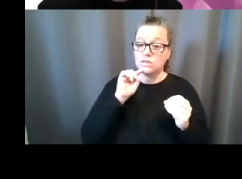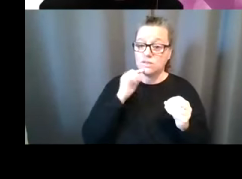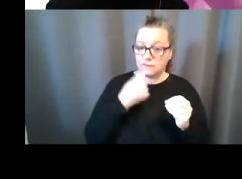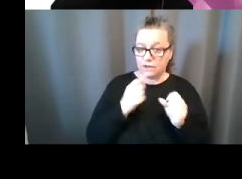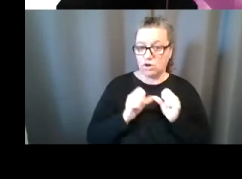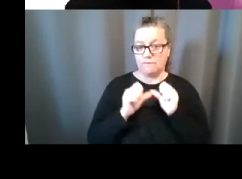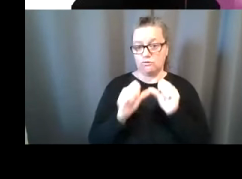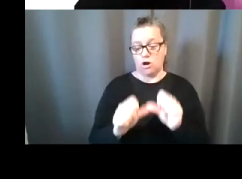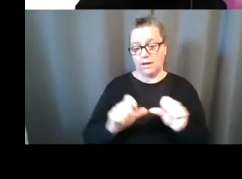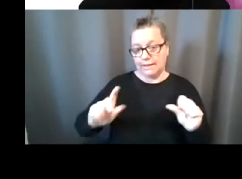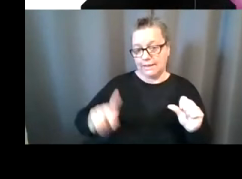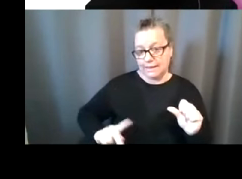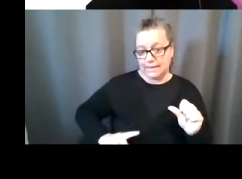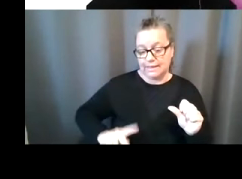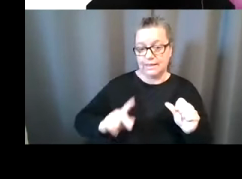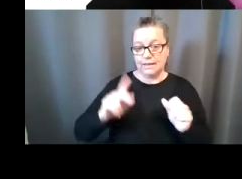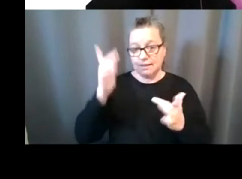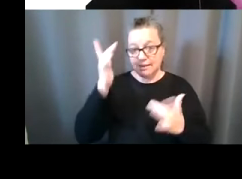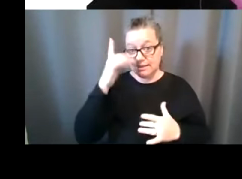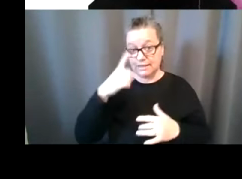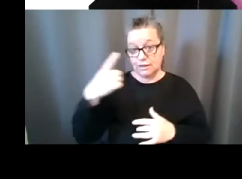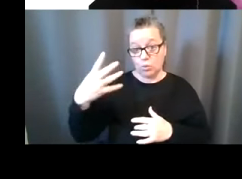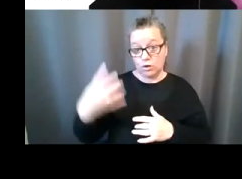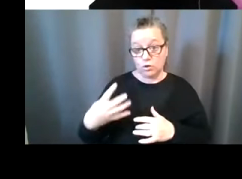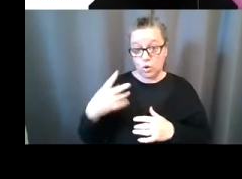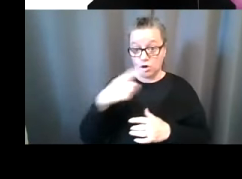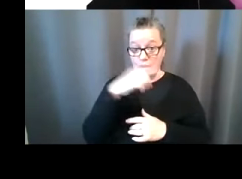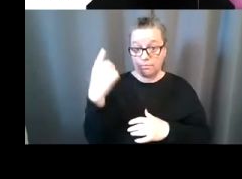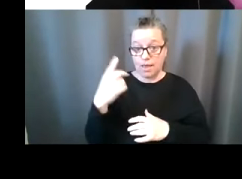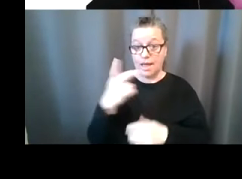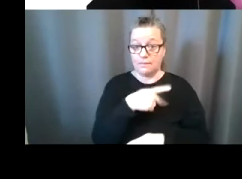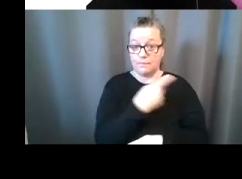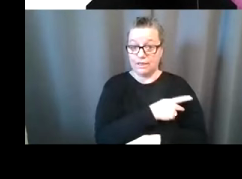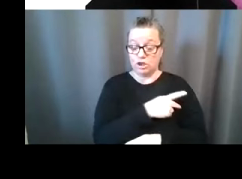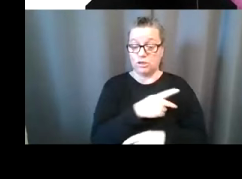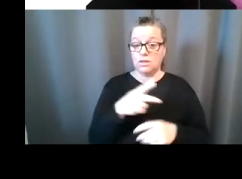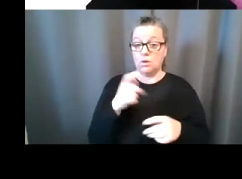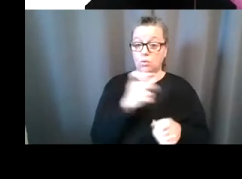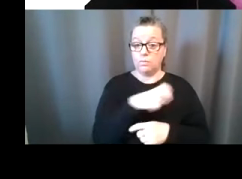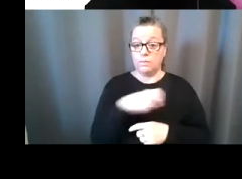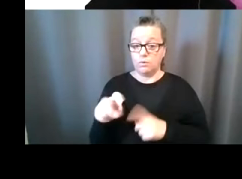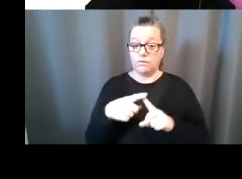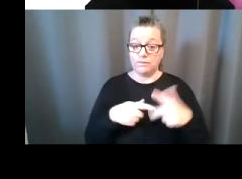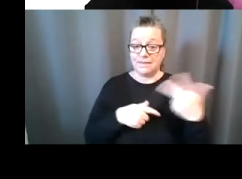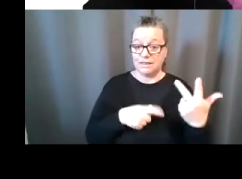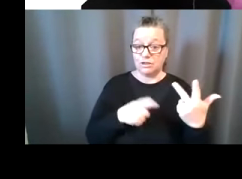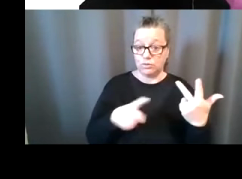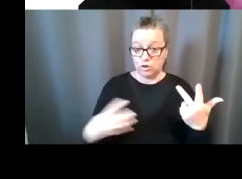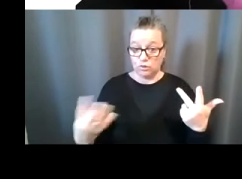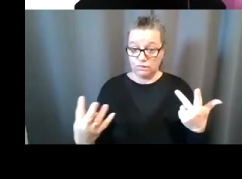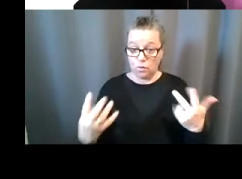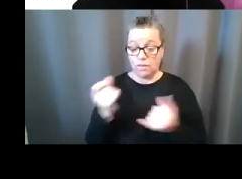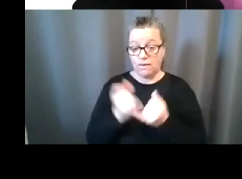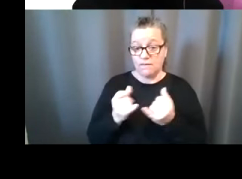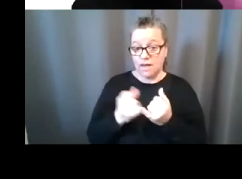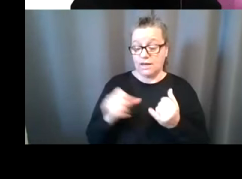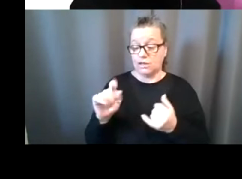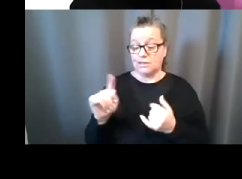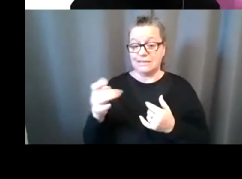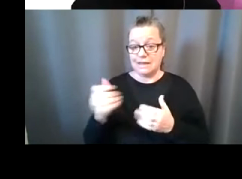kidney disease. And up to 1/4 of Black patients would have been reclassified from stage 3 to stage 4 of the disease, the final stage before